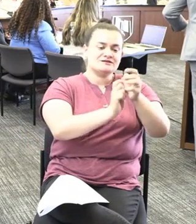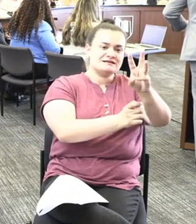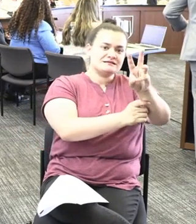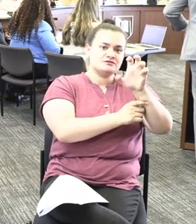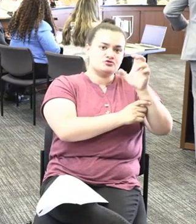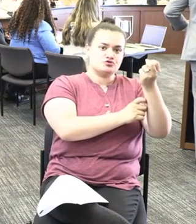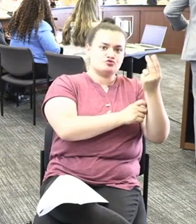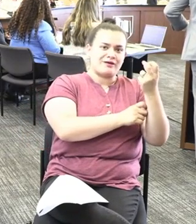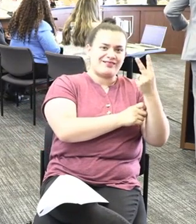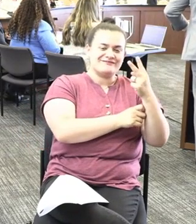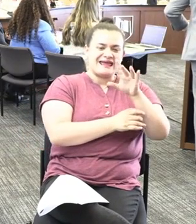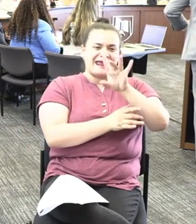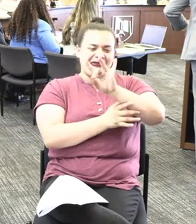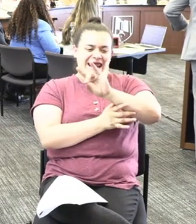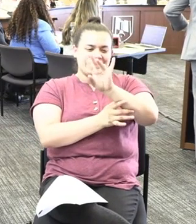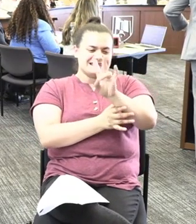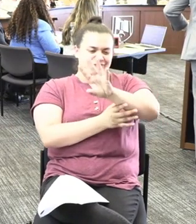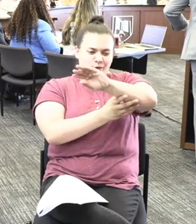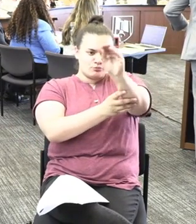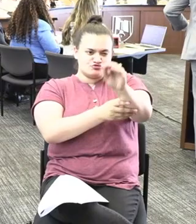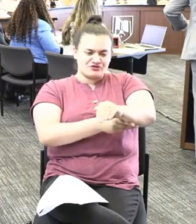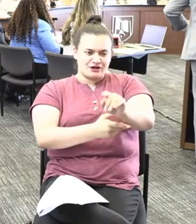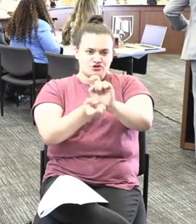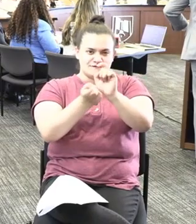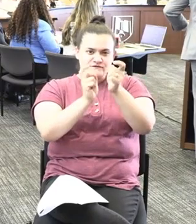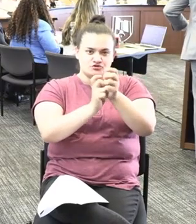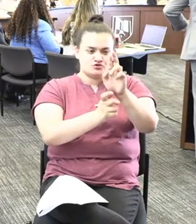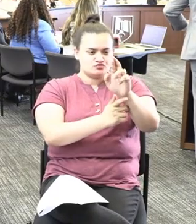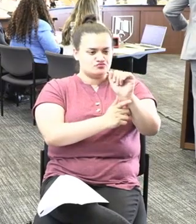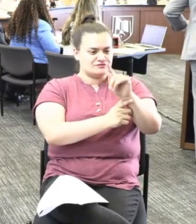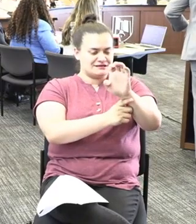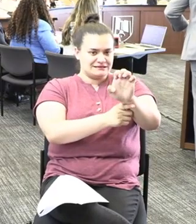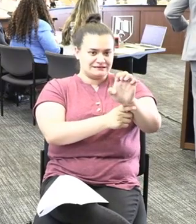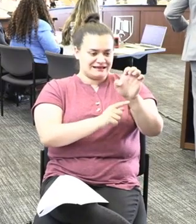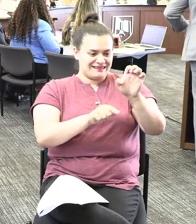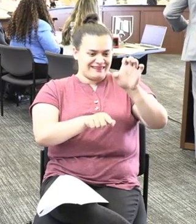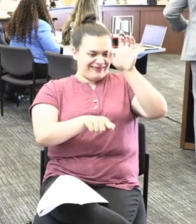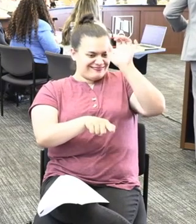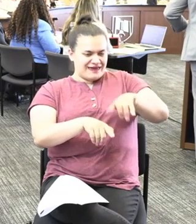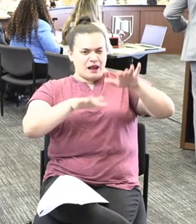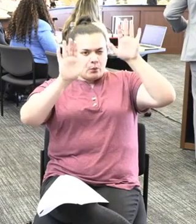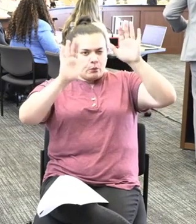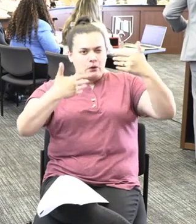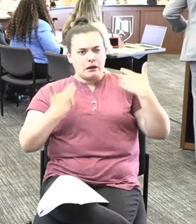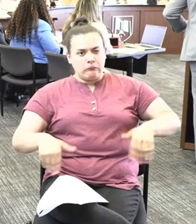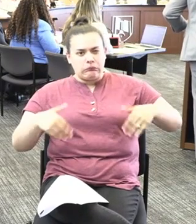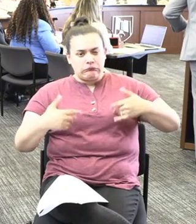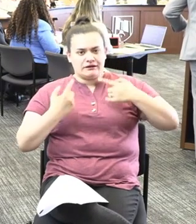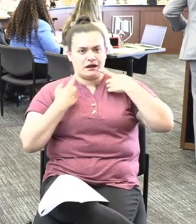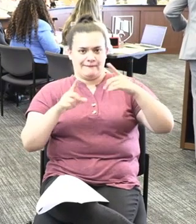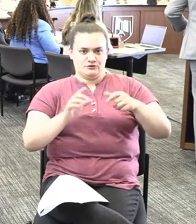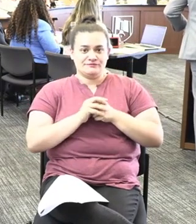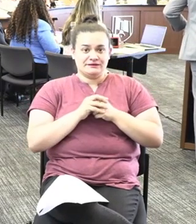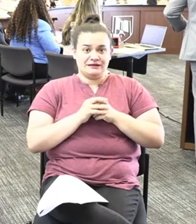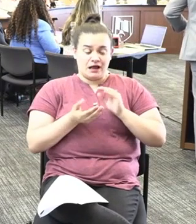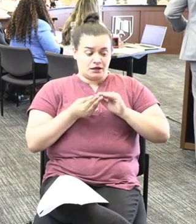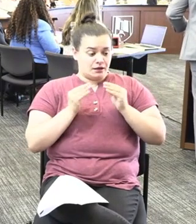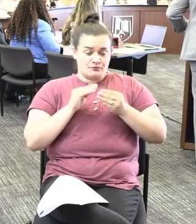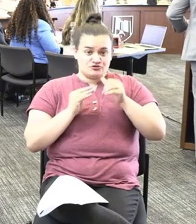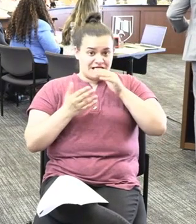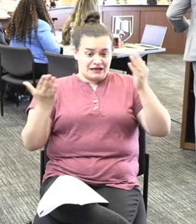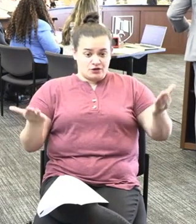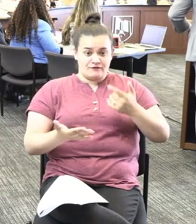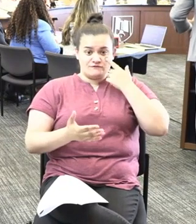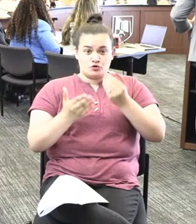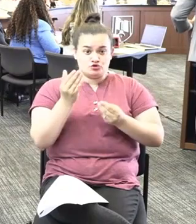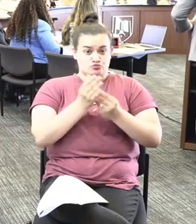them, 87% conversion rate. That is an outstanding accomplishment. Our numbers aren't in yet